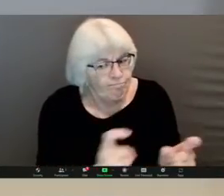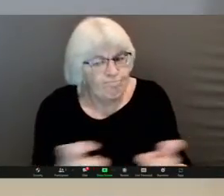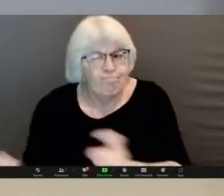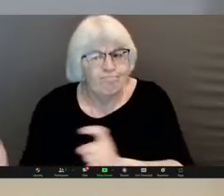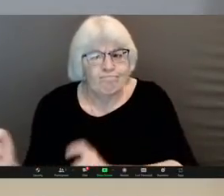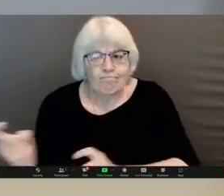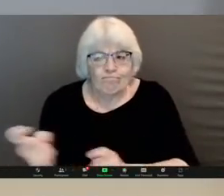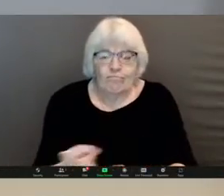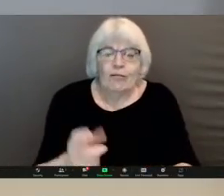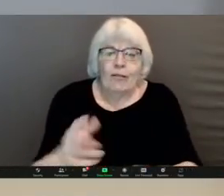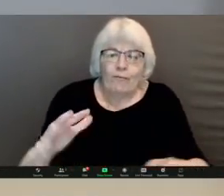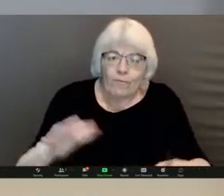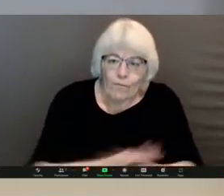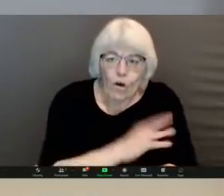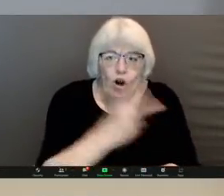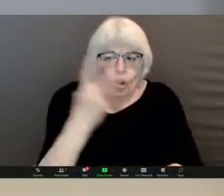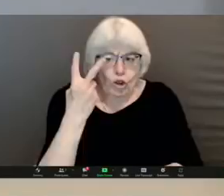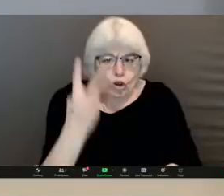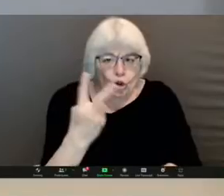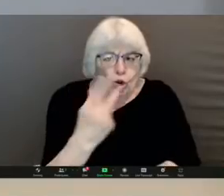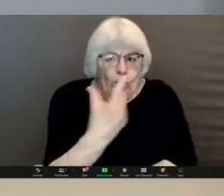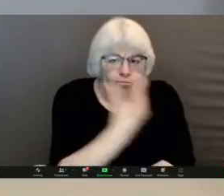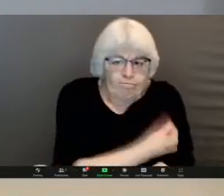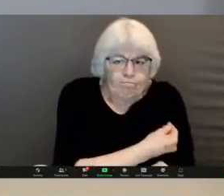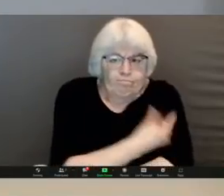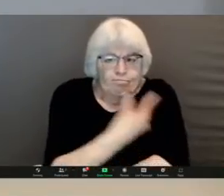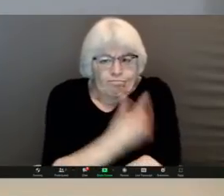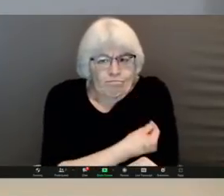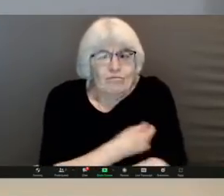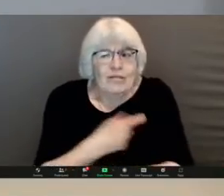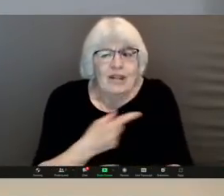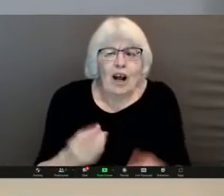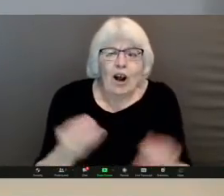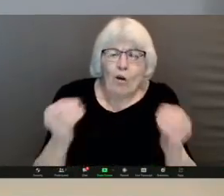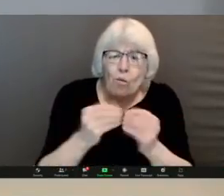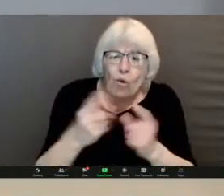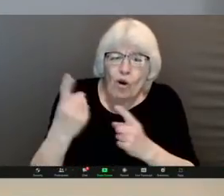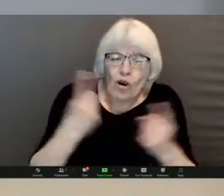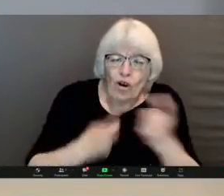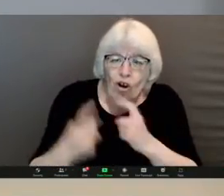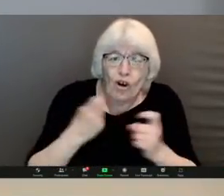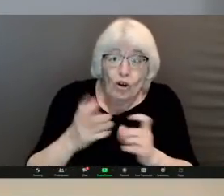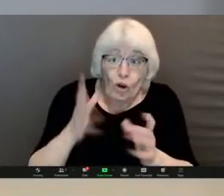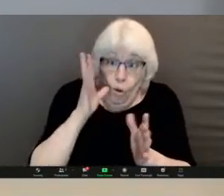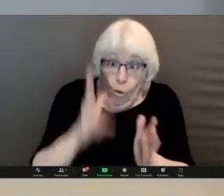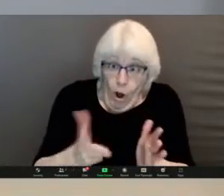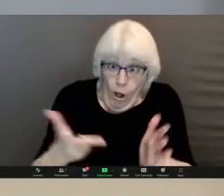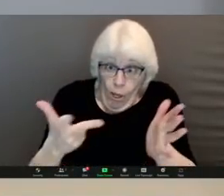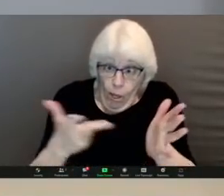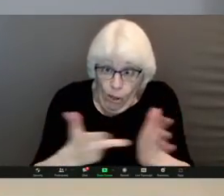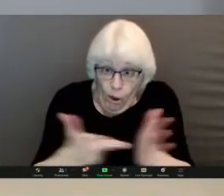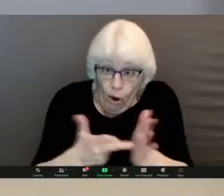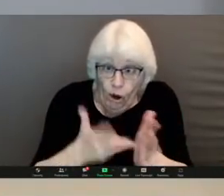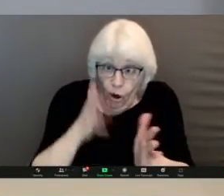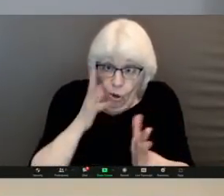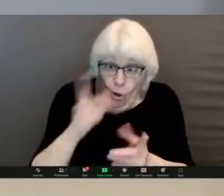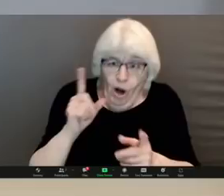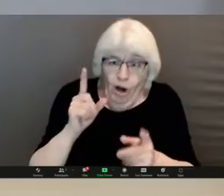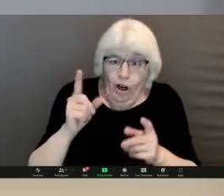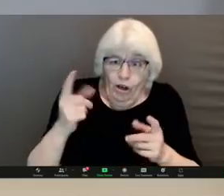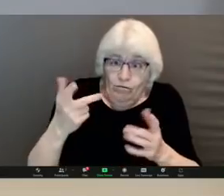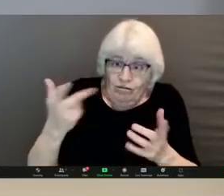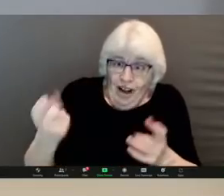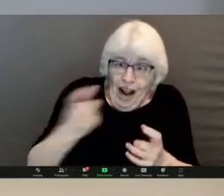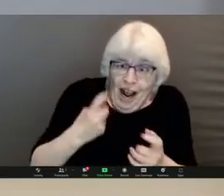for certain groups. The data is being reviewed by the National Advisory Committee on Immunization, and a recommendation is